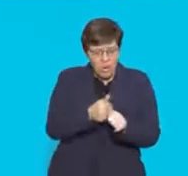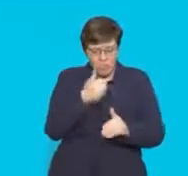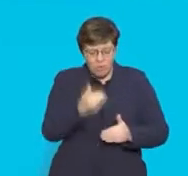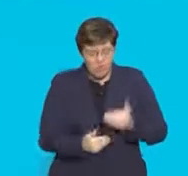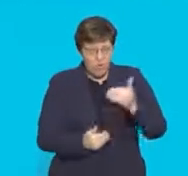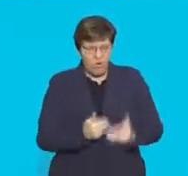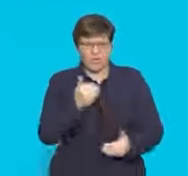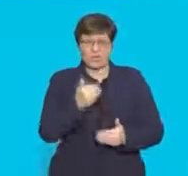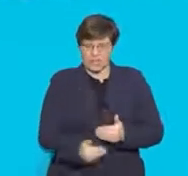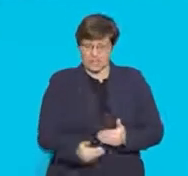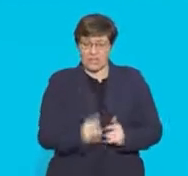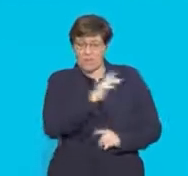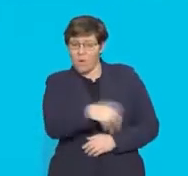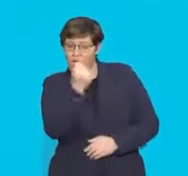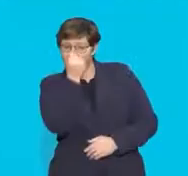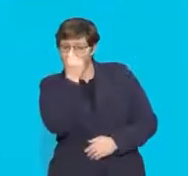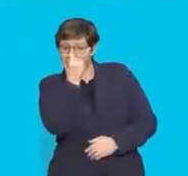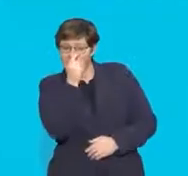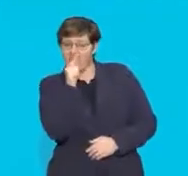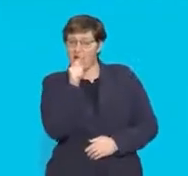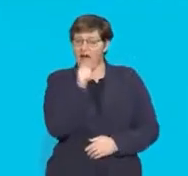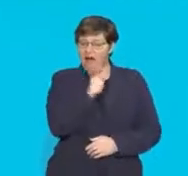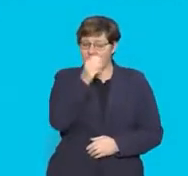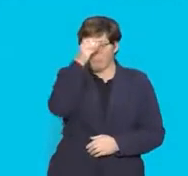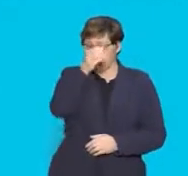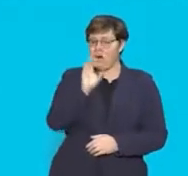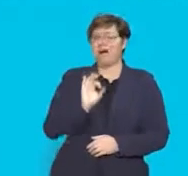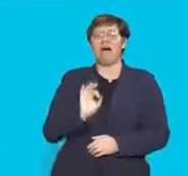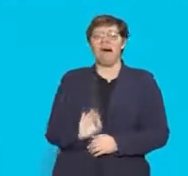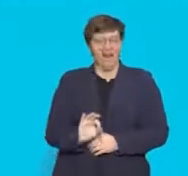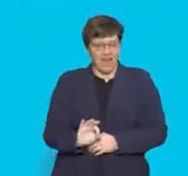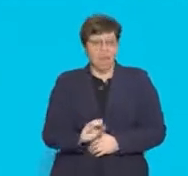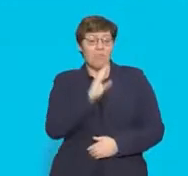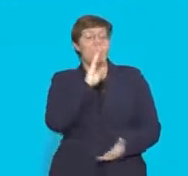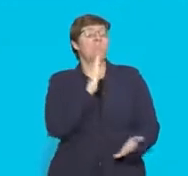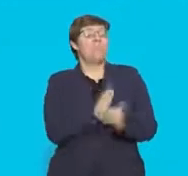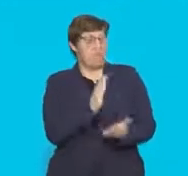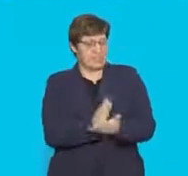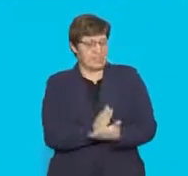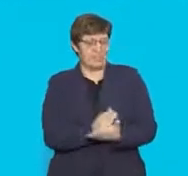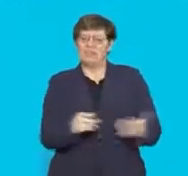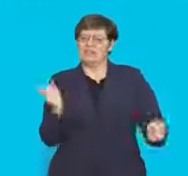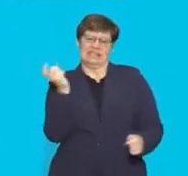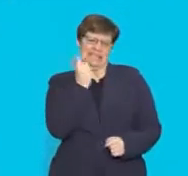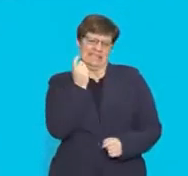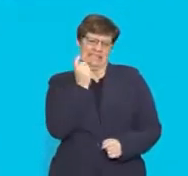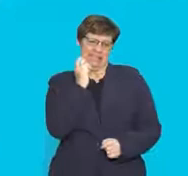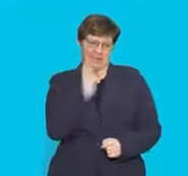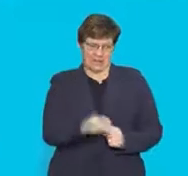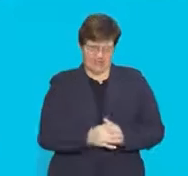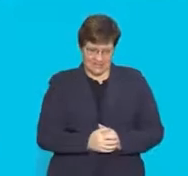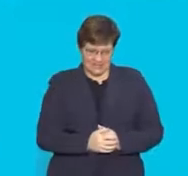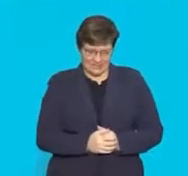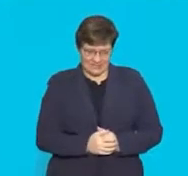procedure, and once you understand the concepts behind it, I promise you guys, it will be a piece of cake.